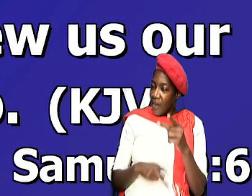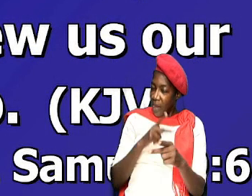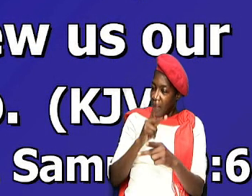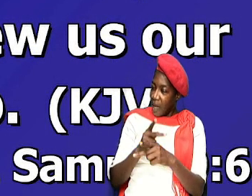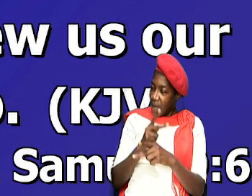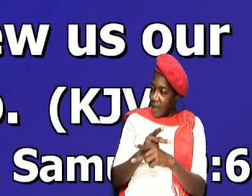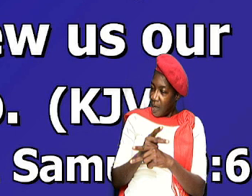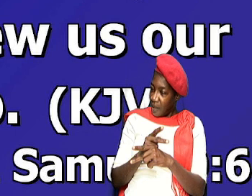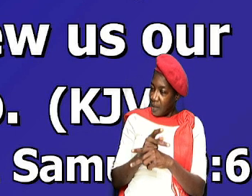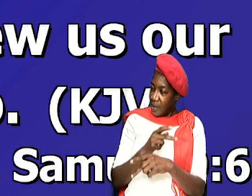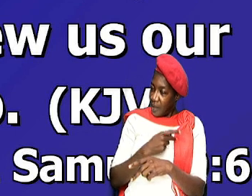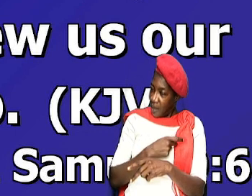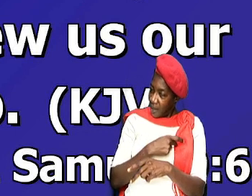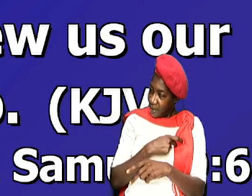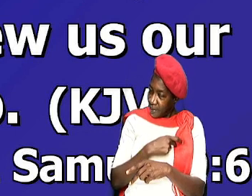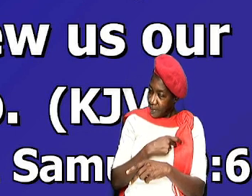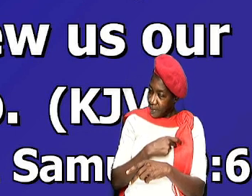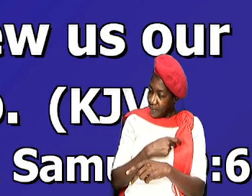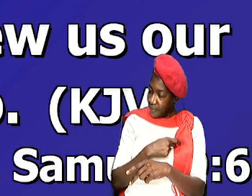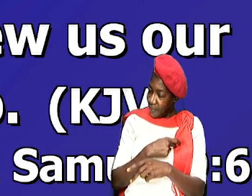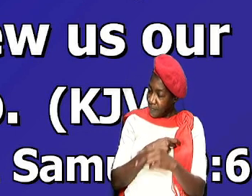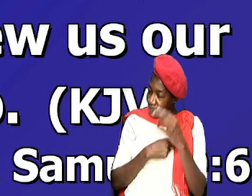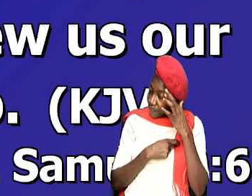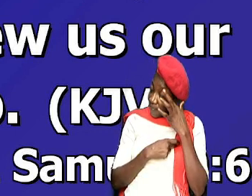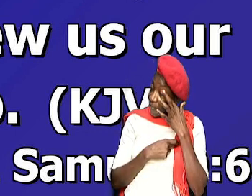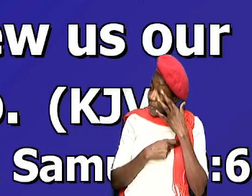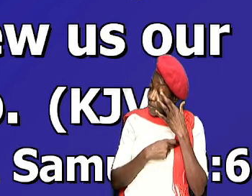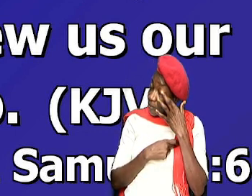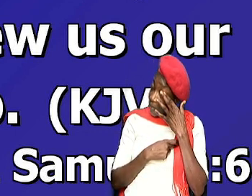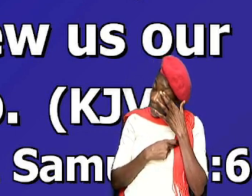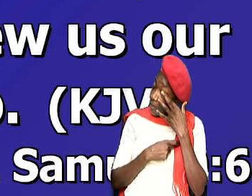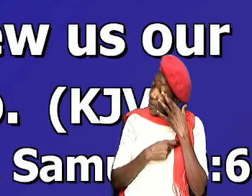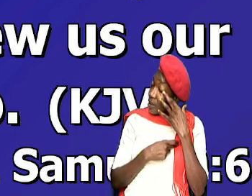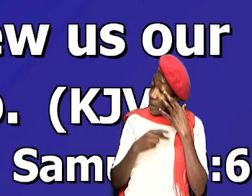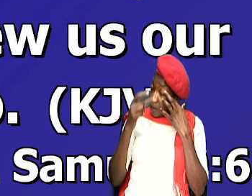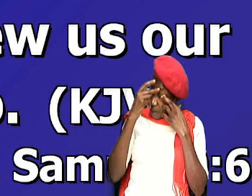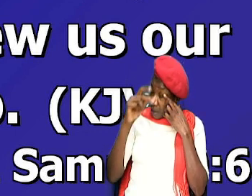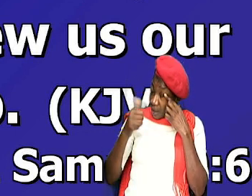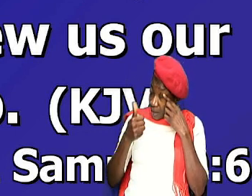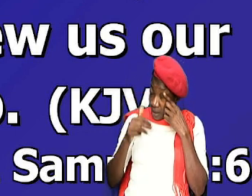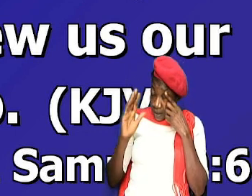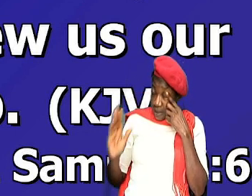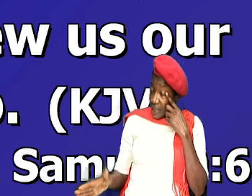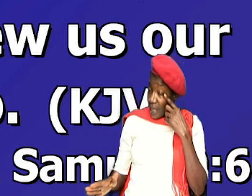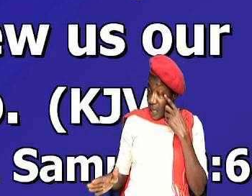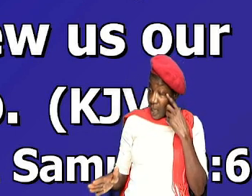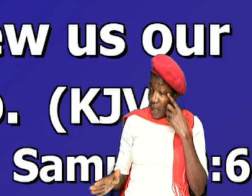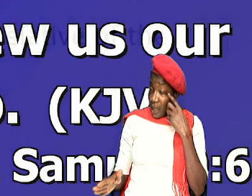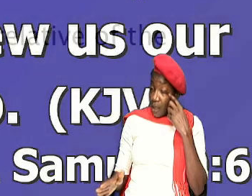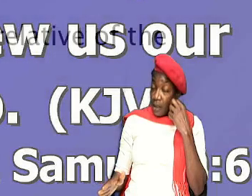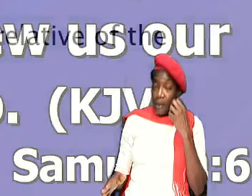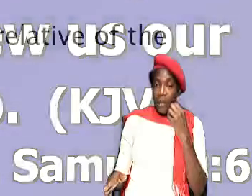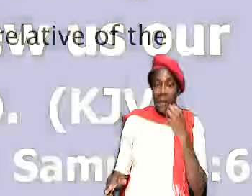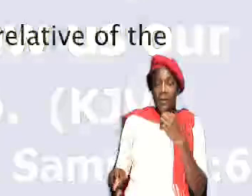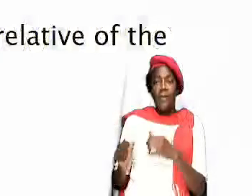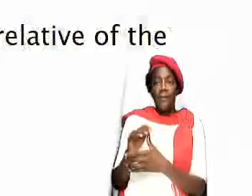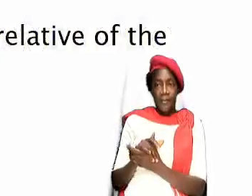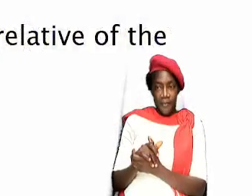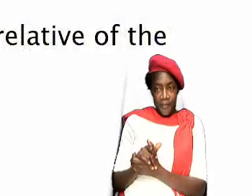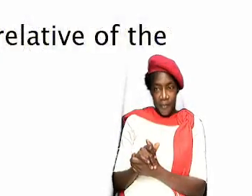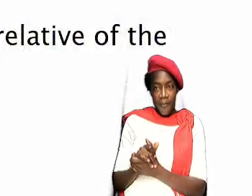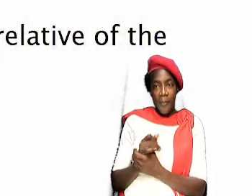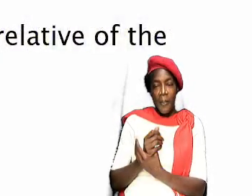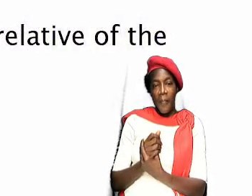though David was a man of war, we see another side of the warrior king. He was also